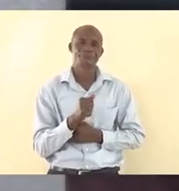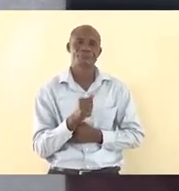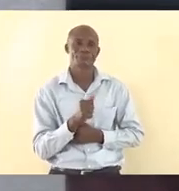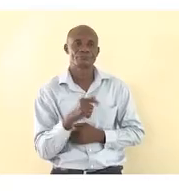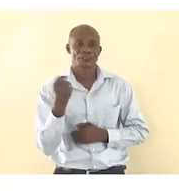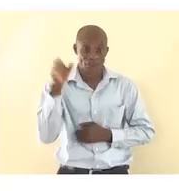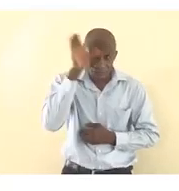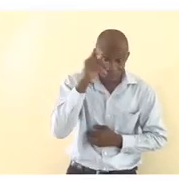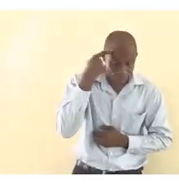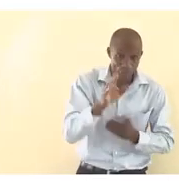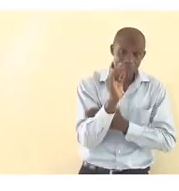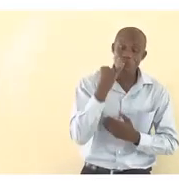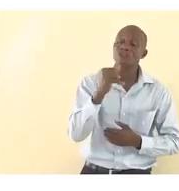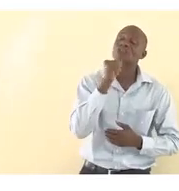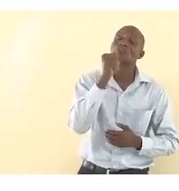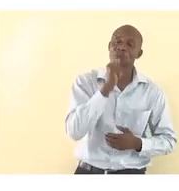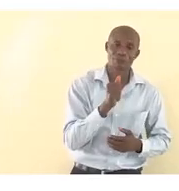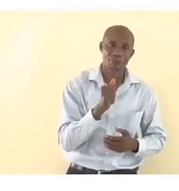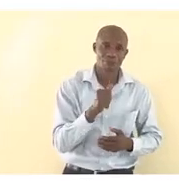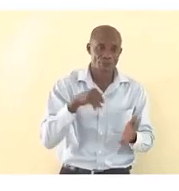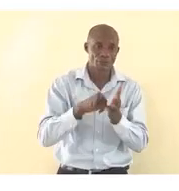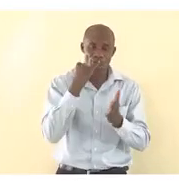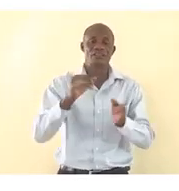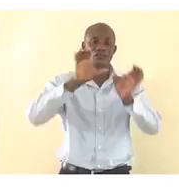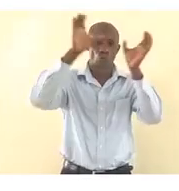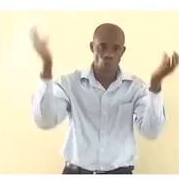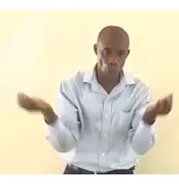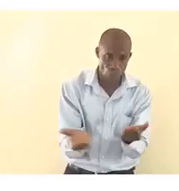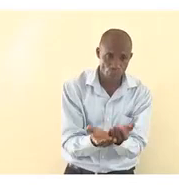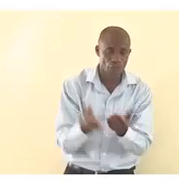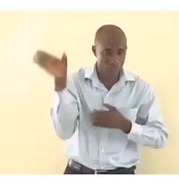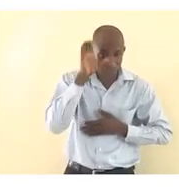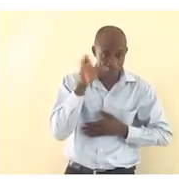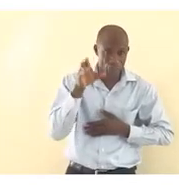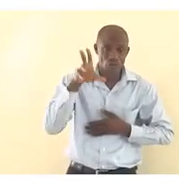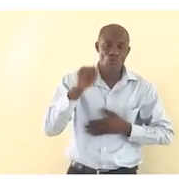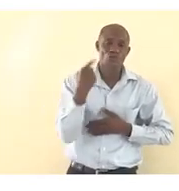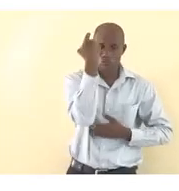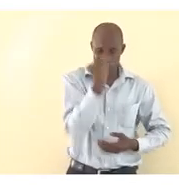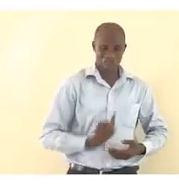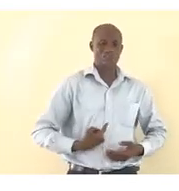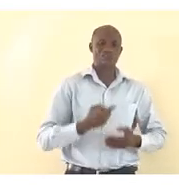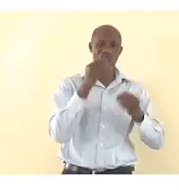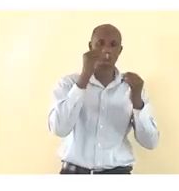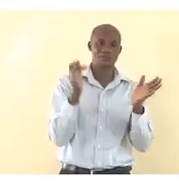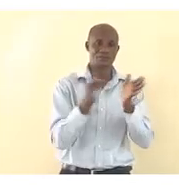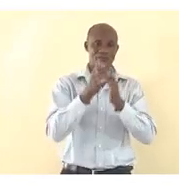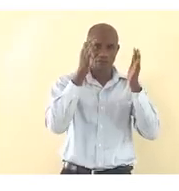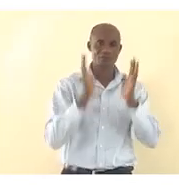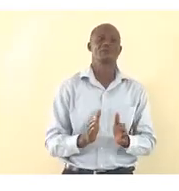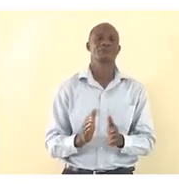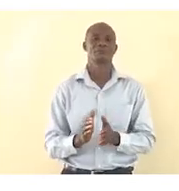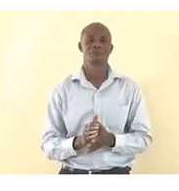God is not a private search. It is a communal search. There is no solitary Christian, I say. Christian spirituality